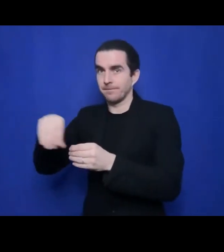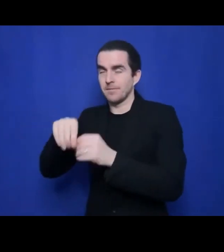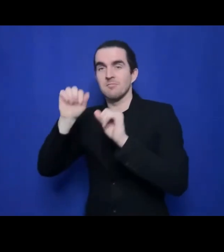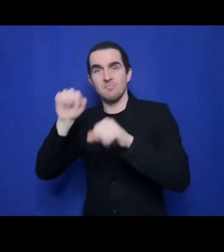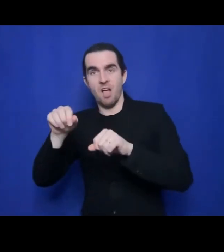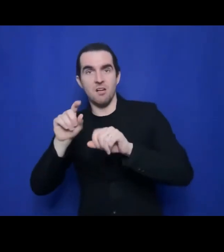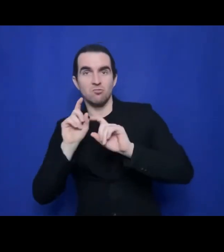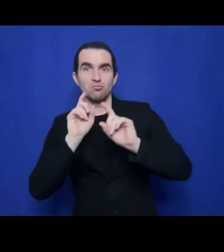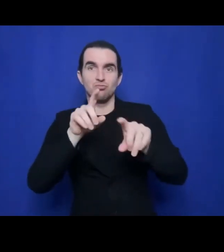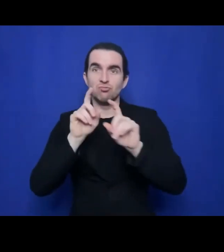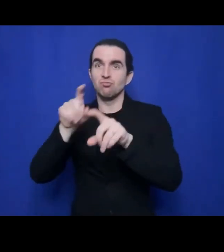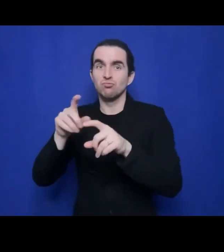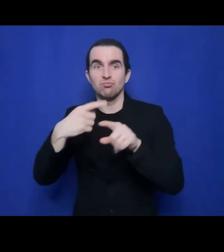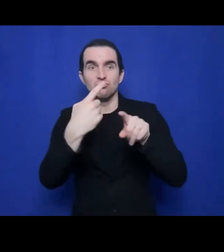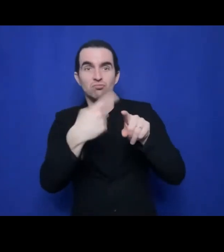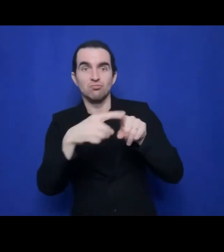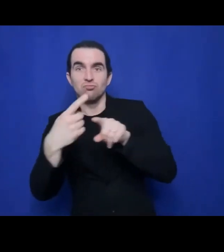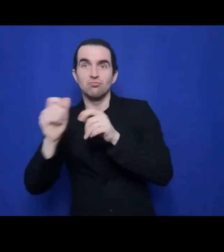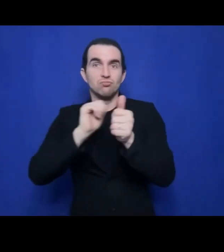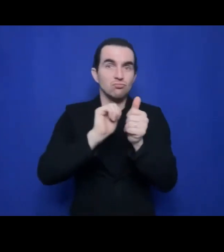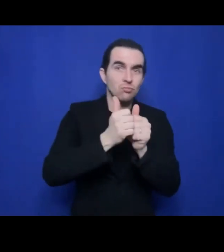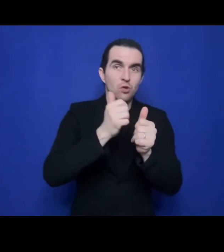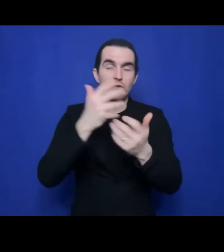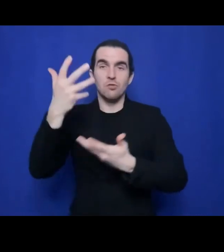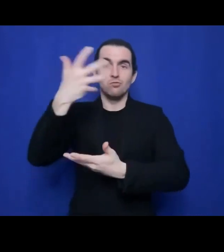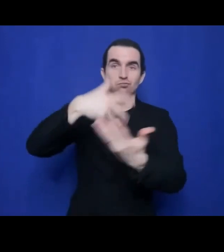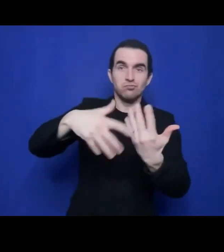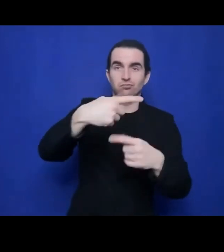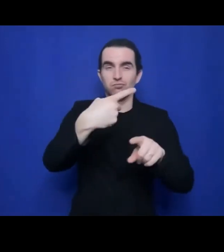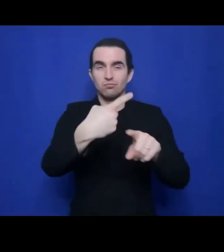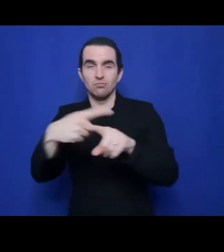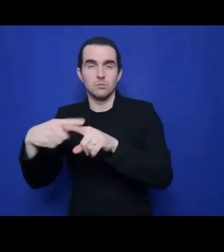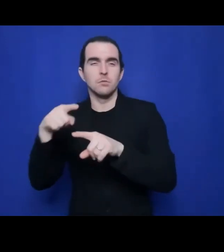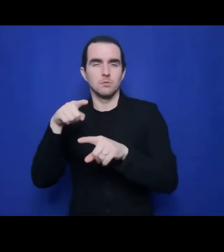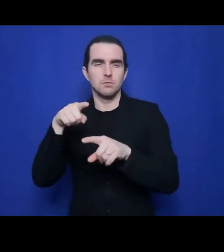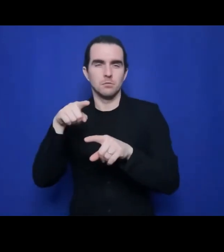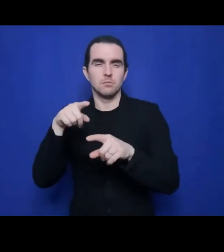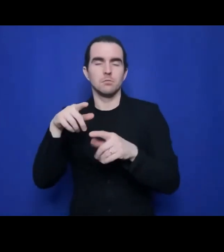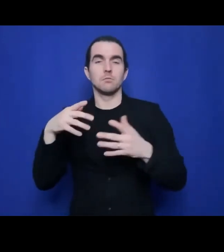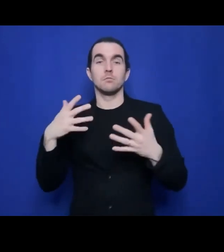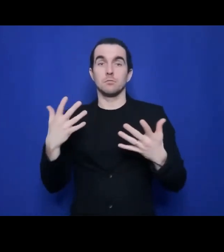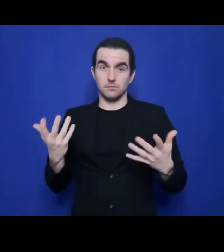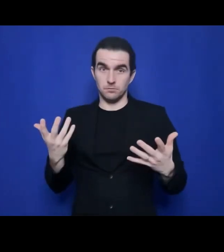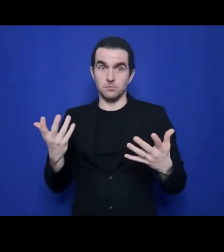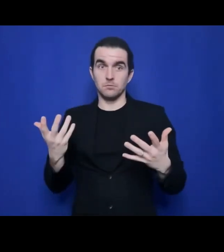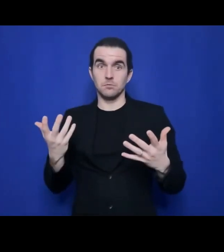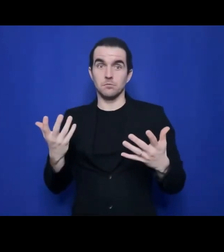is Article 30 of the Convention of the Rights of People with